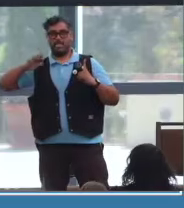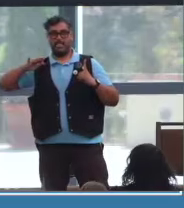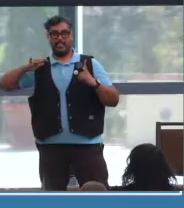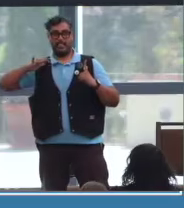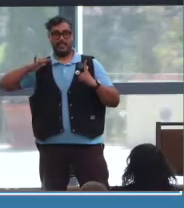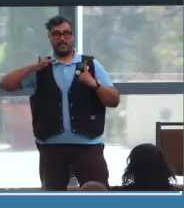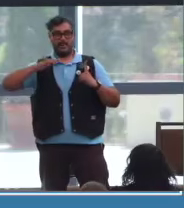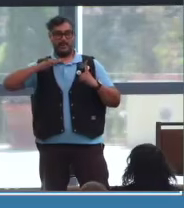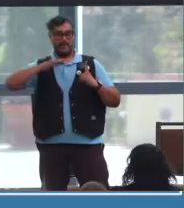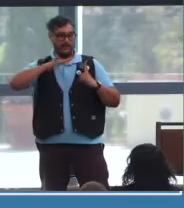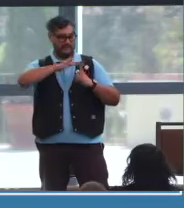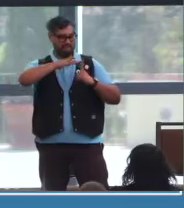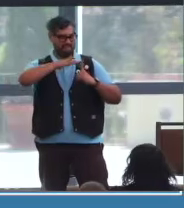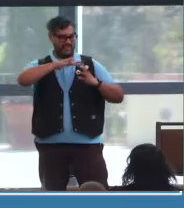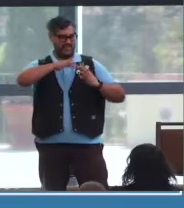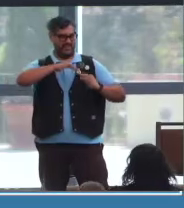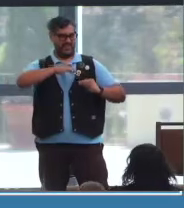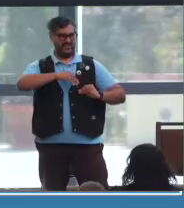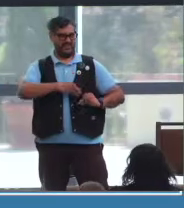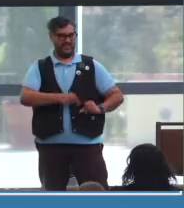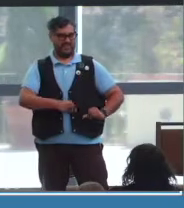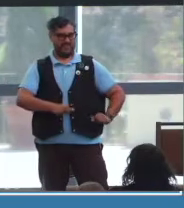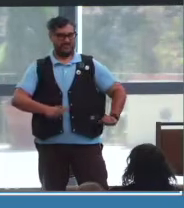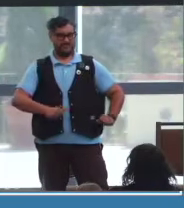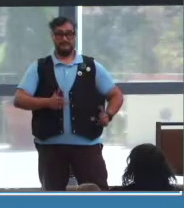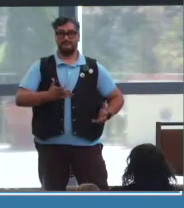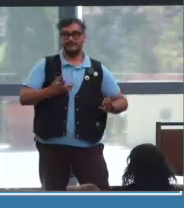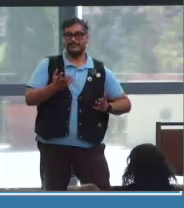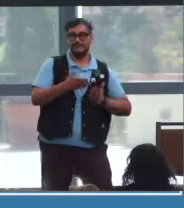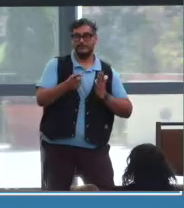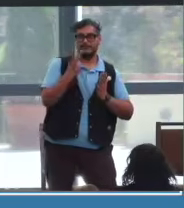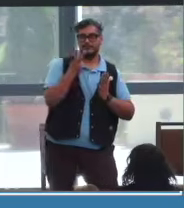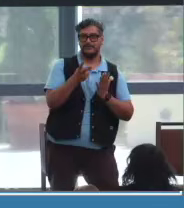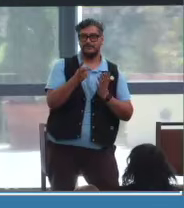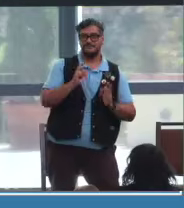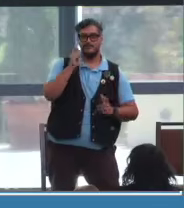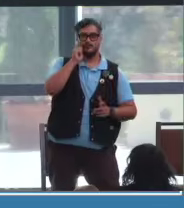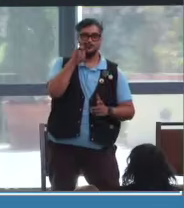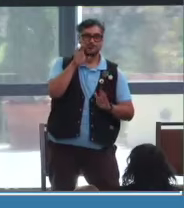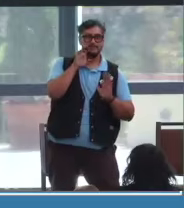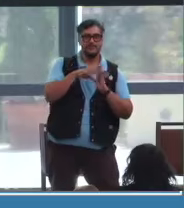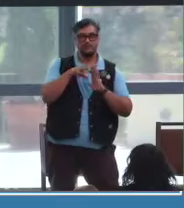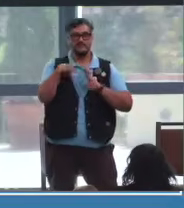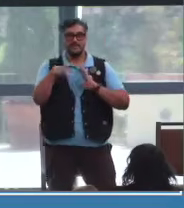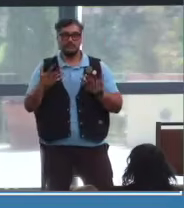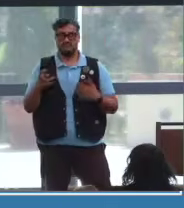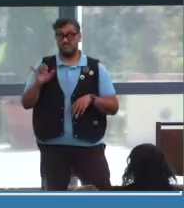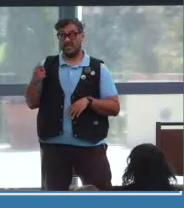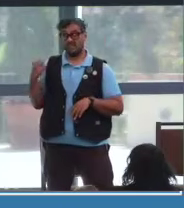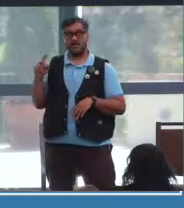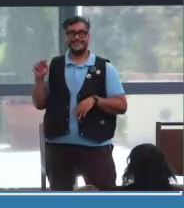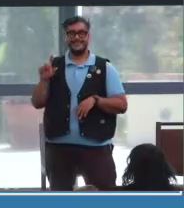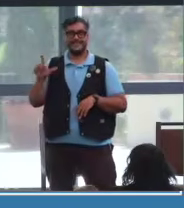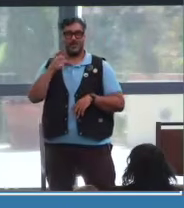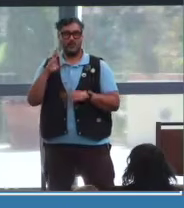basically melts the cell. Some of you may have seen some really nice pictures and videos of that. So that's how a T cell destroys, let's